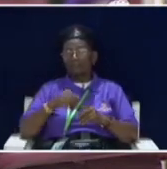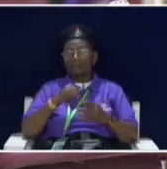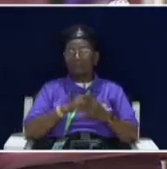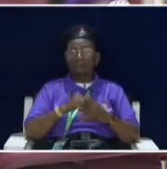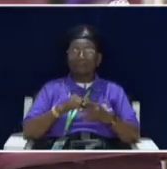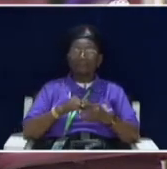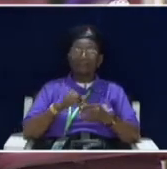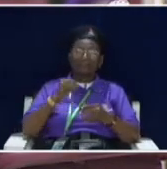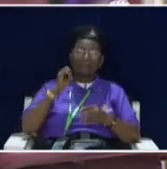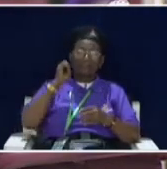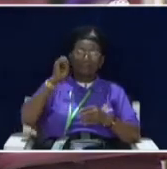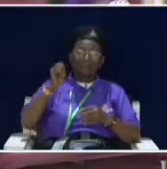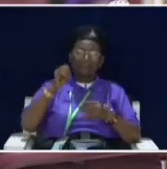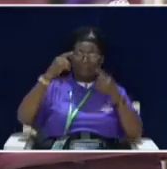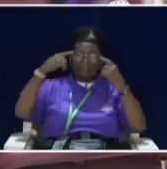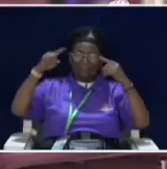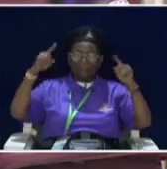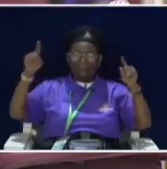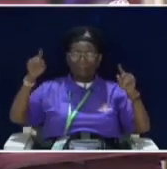He succeeded without a